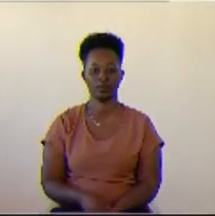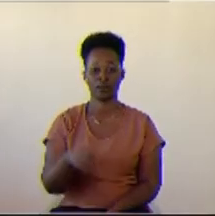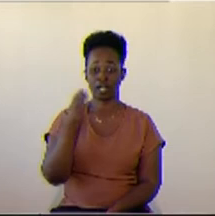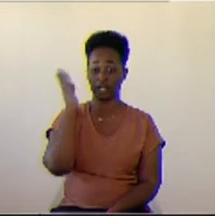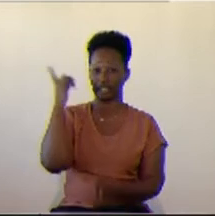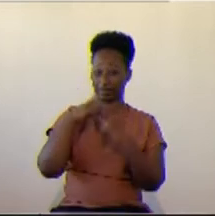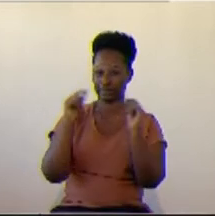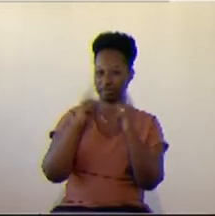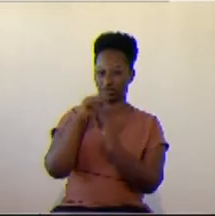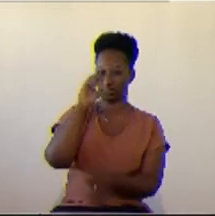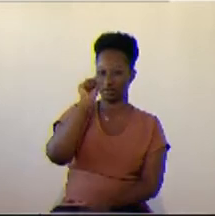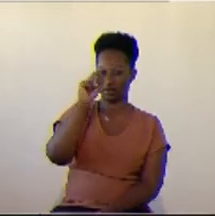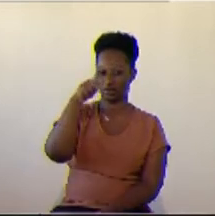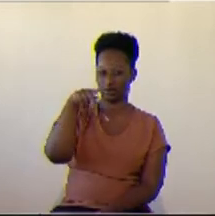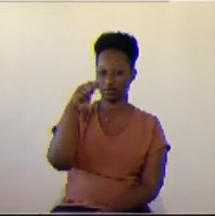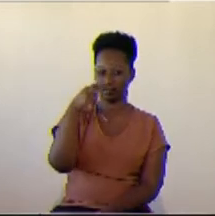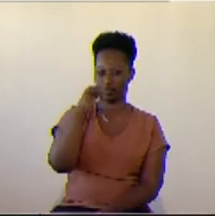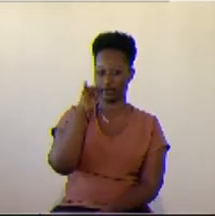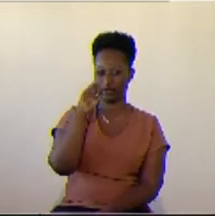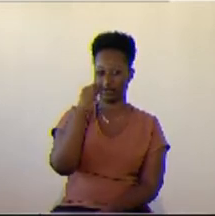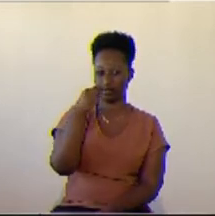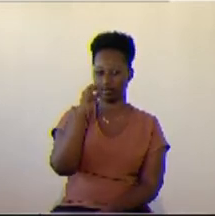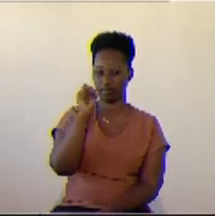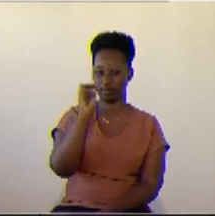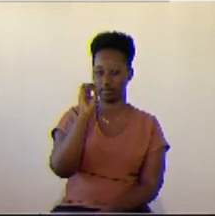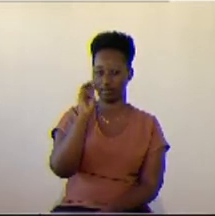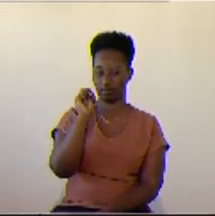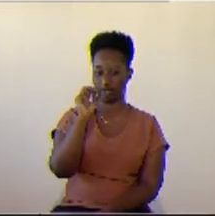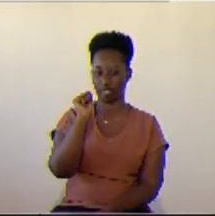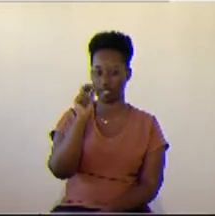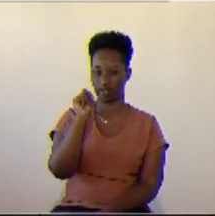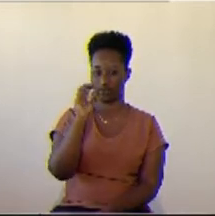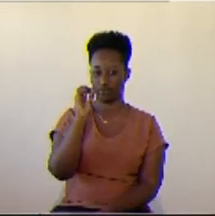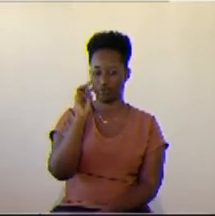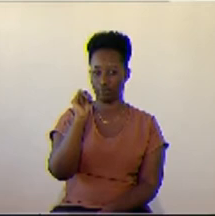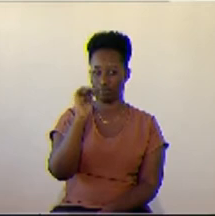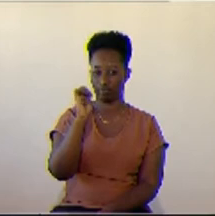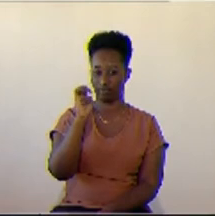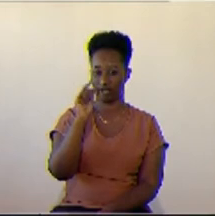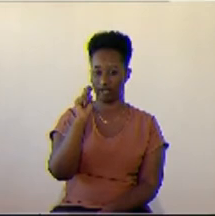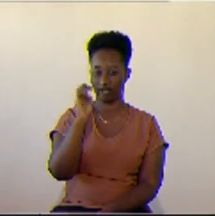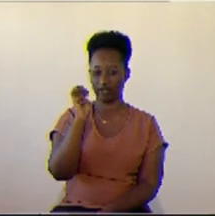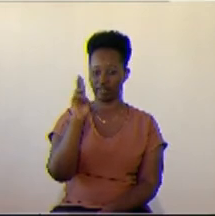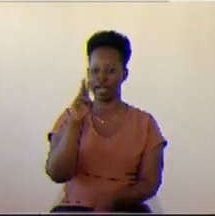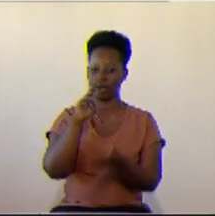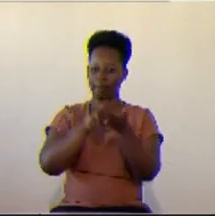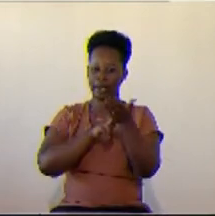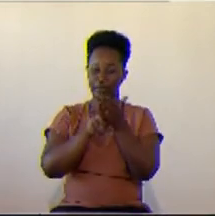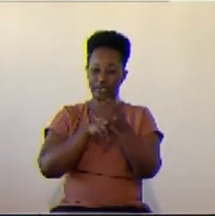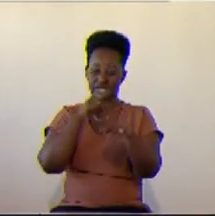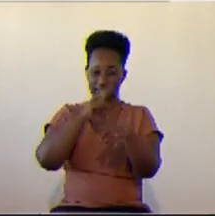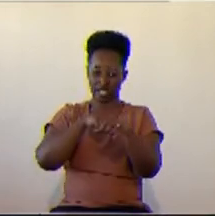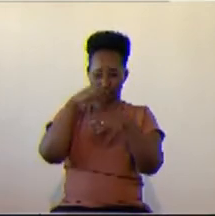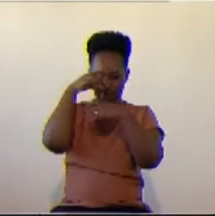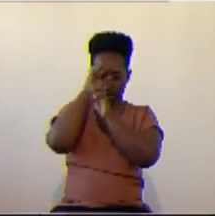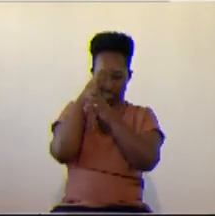a sphygmomanometer is a device that is used to measure the blood pressure, okay?